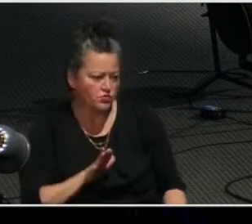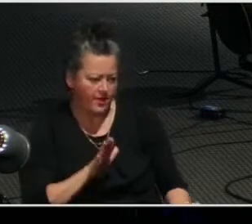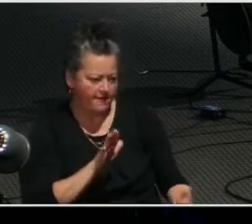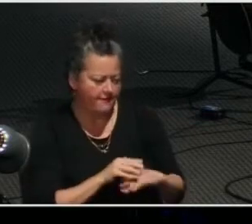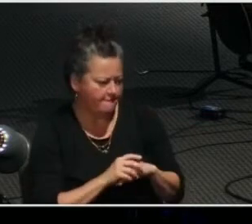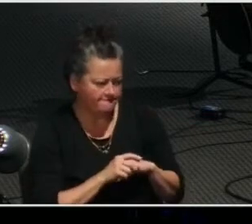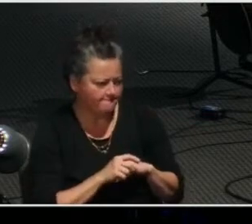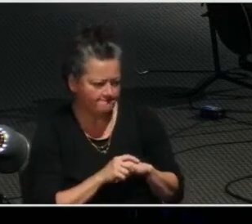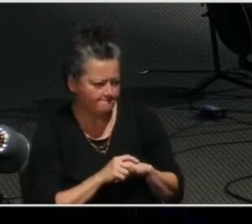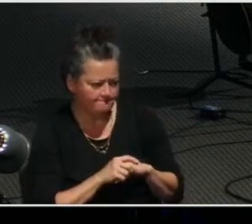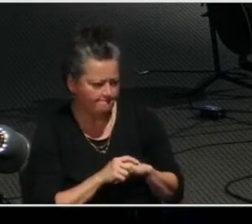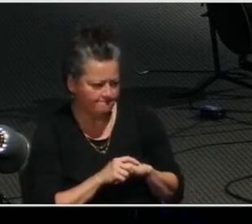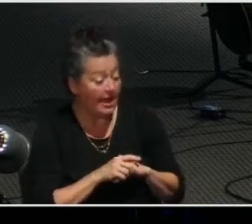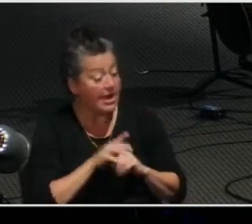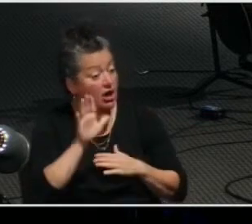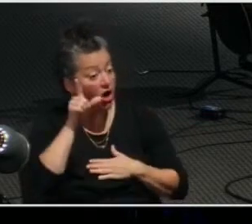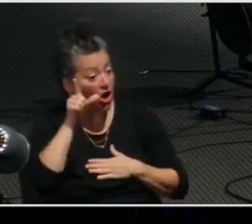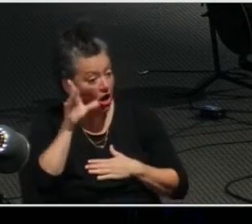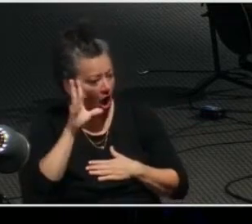be based on evidence.